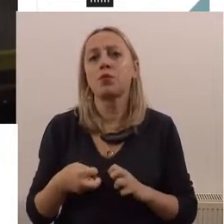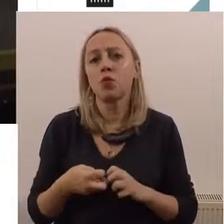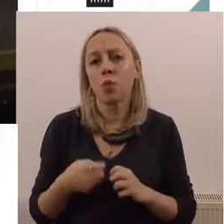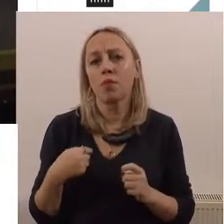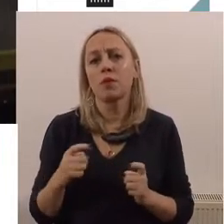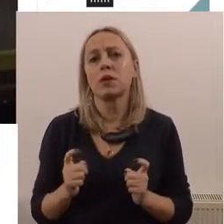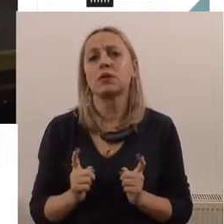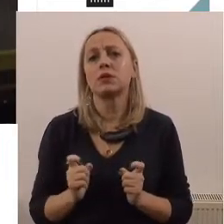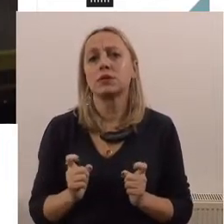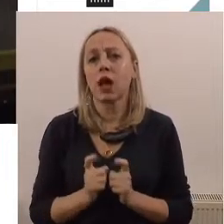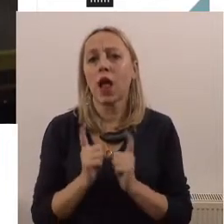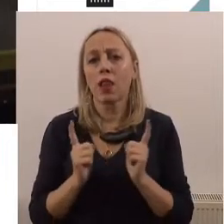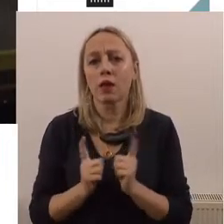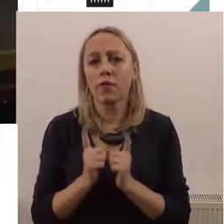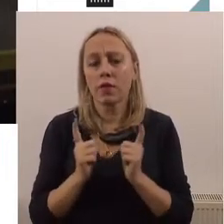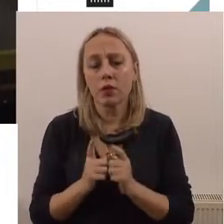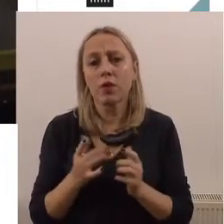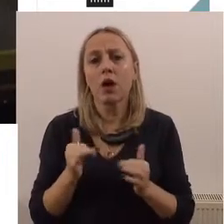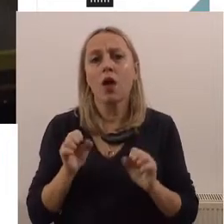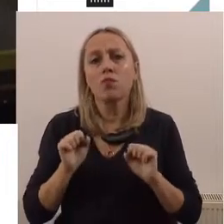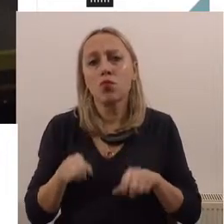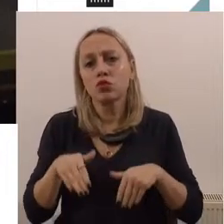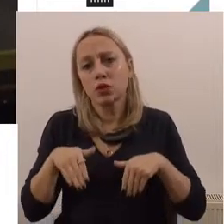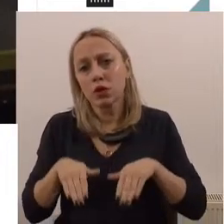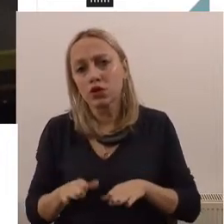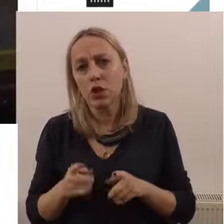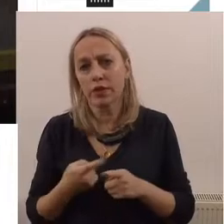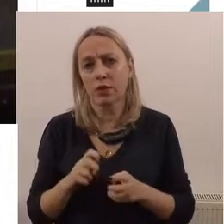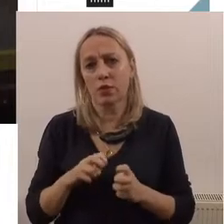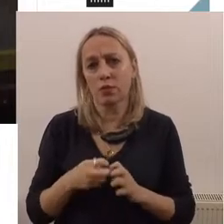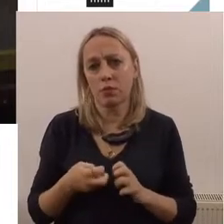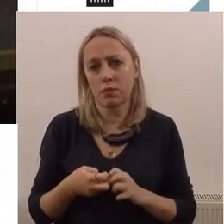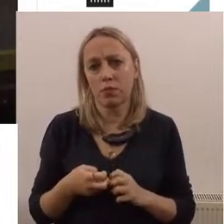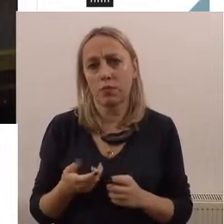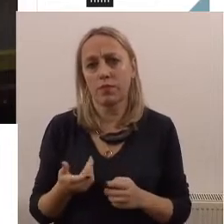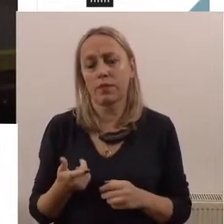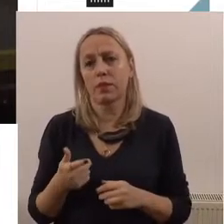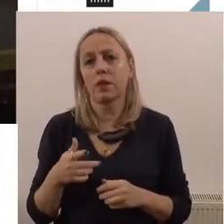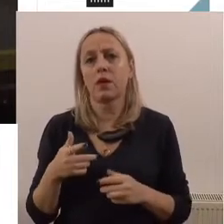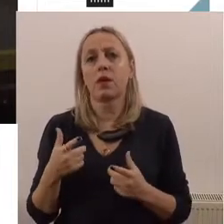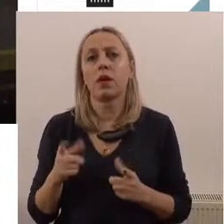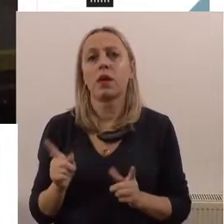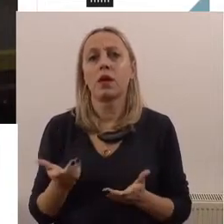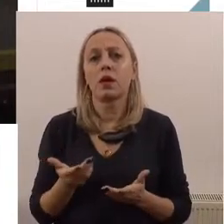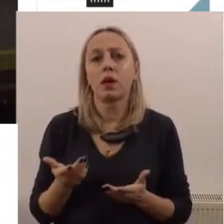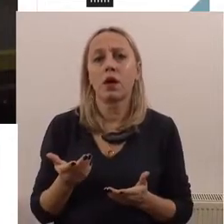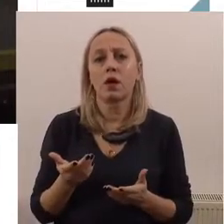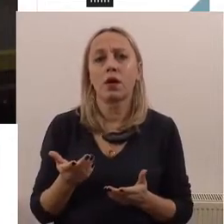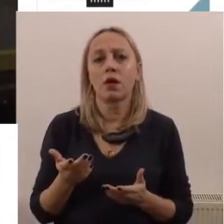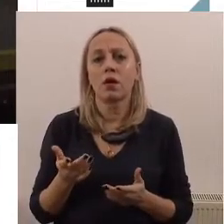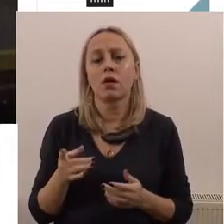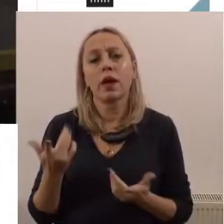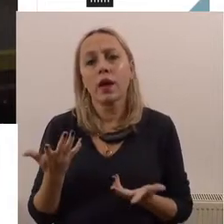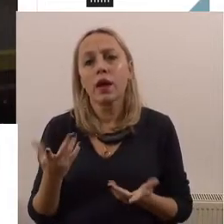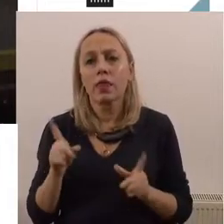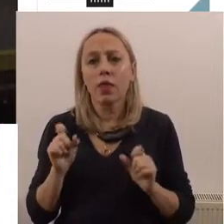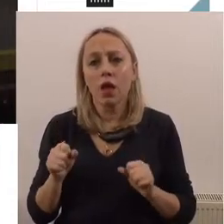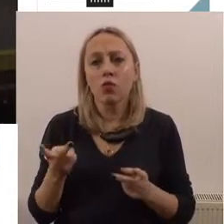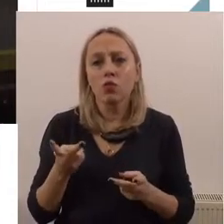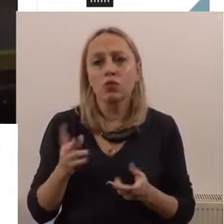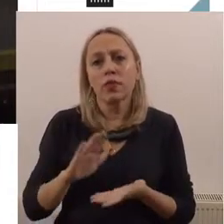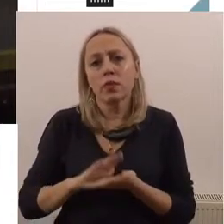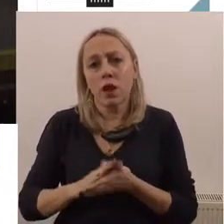I'll be focusing on the aspects of the physical environment, what kind of issues we have,